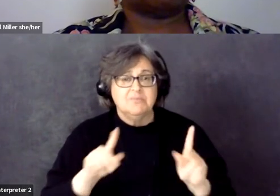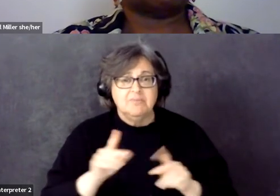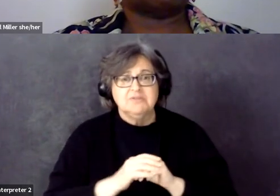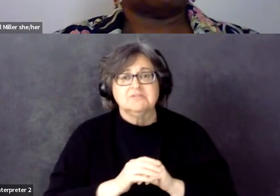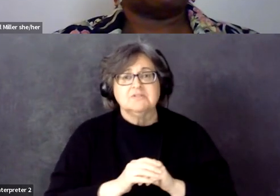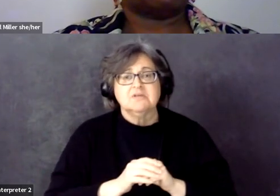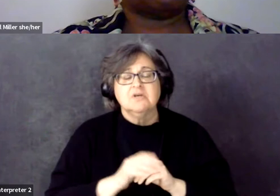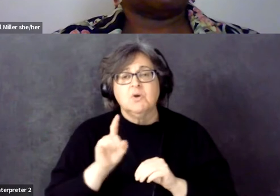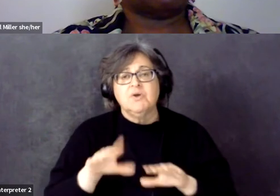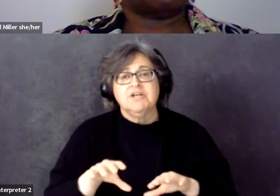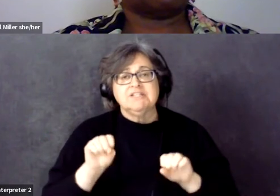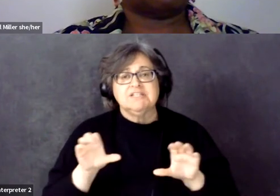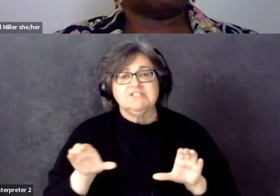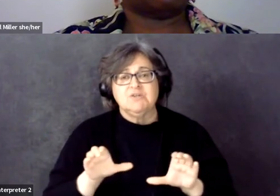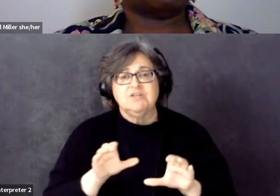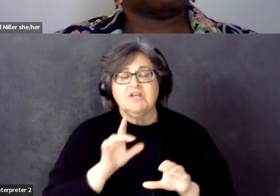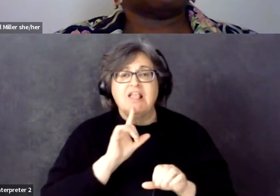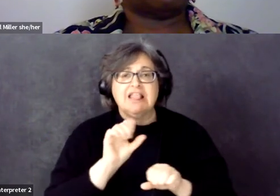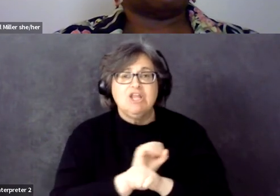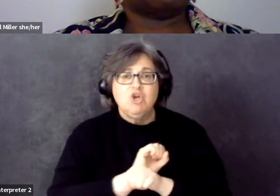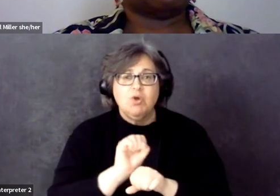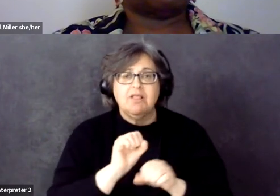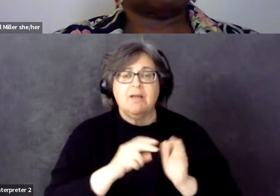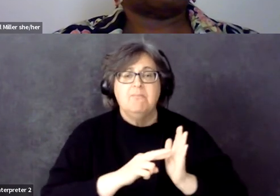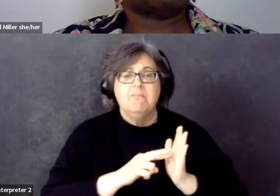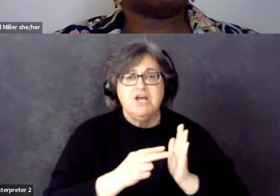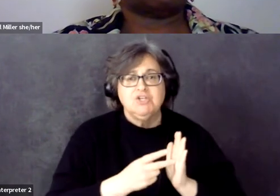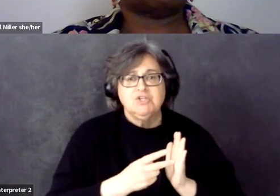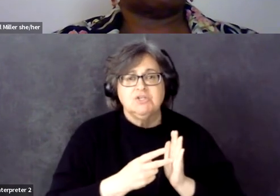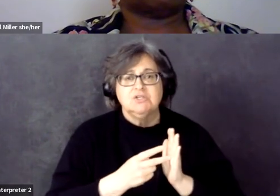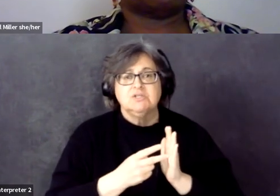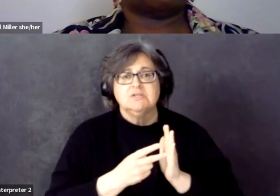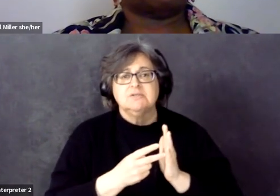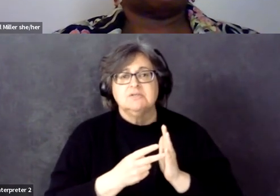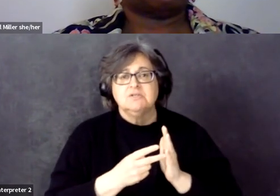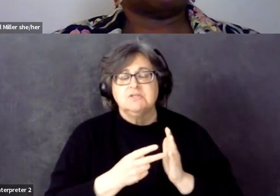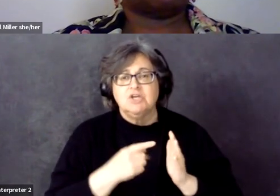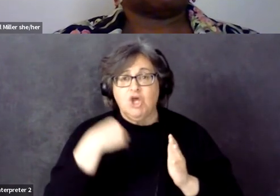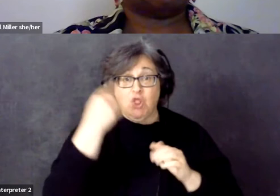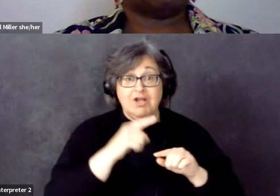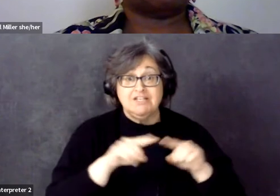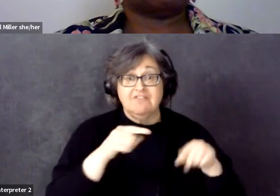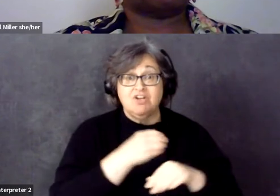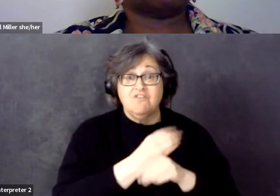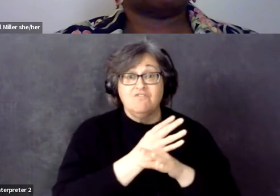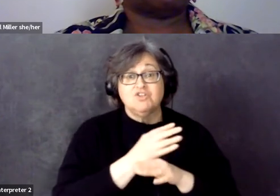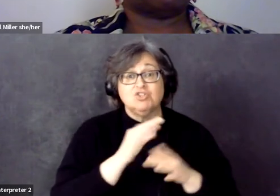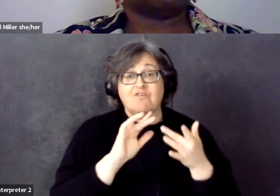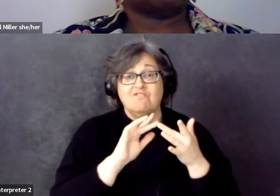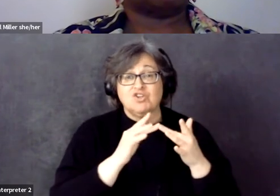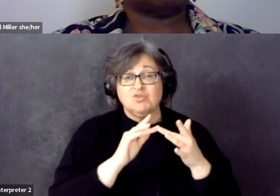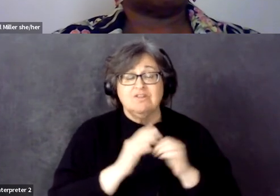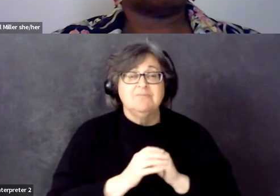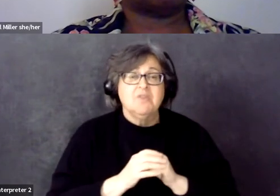Taking action literally meant look different virtually. And so we did a lot of